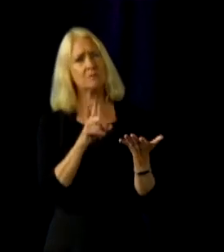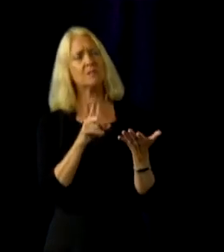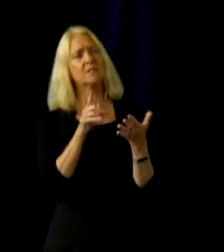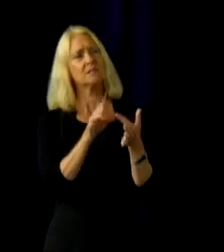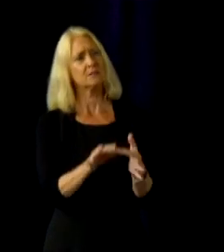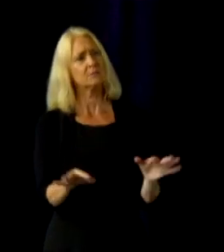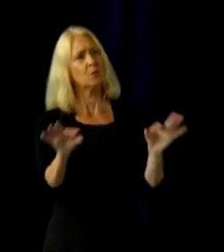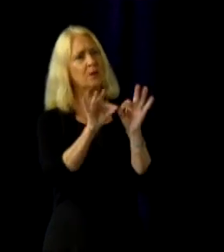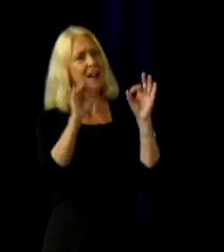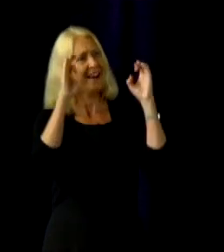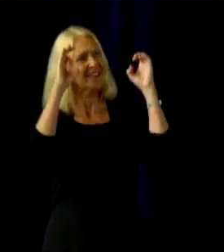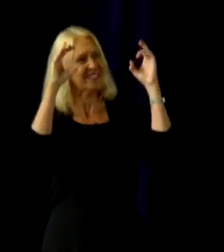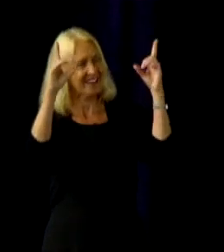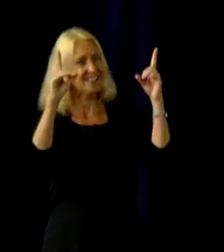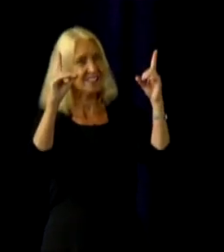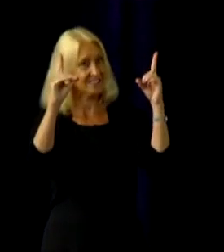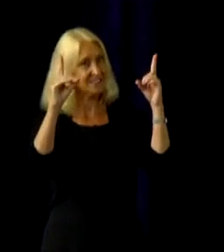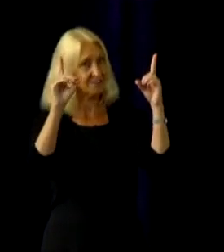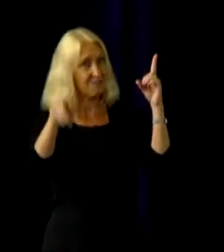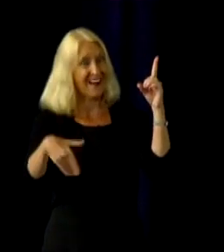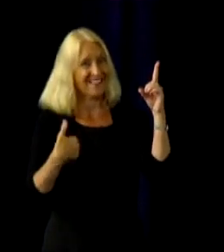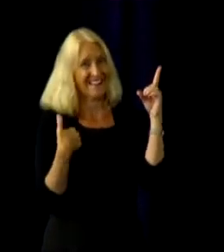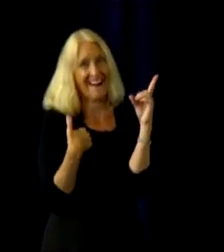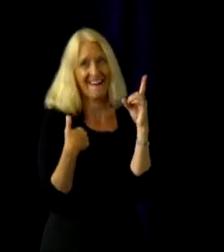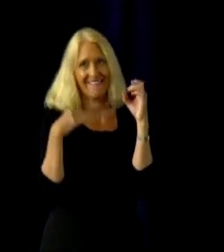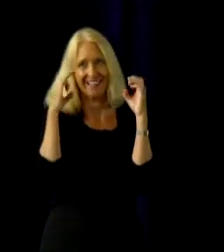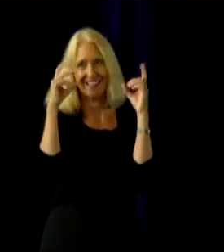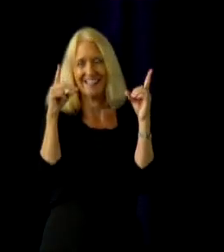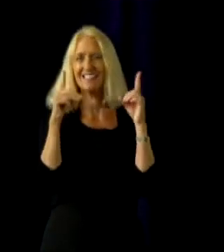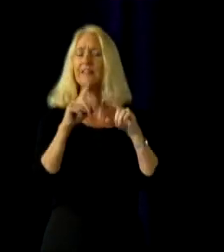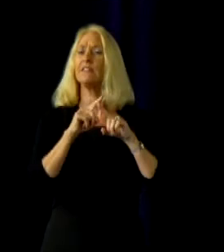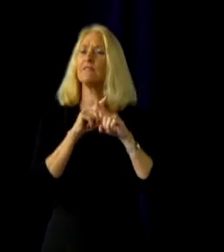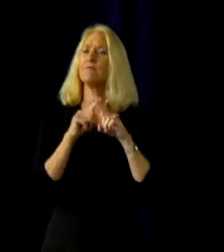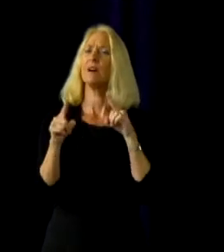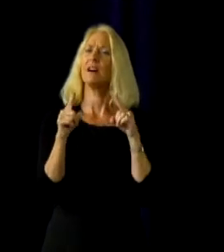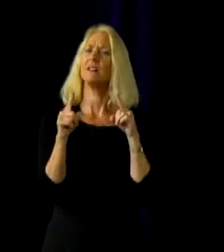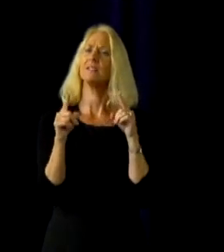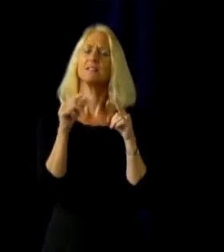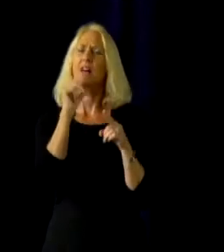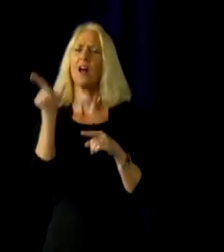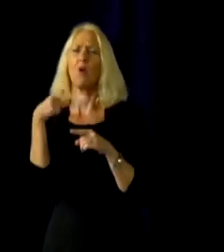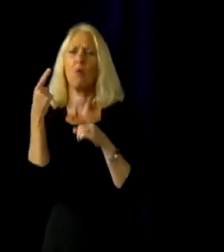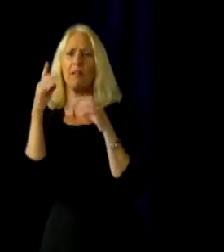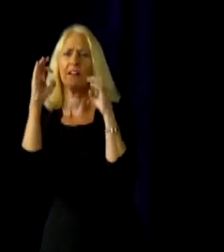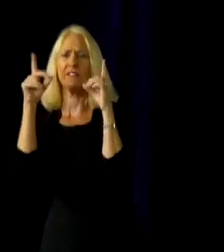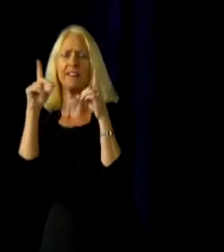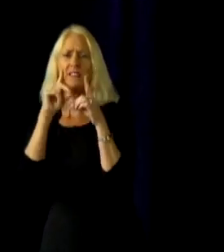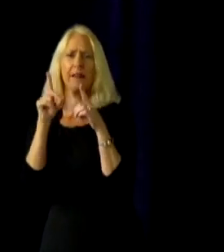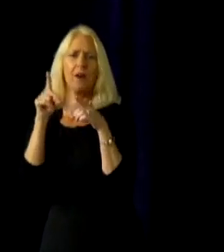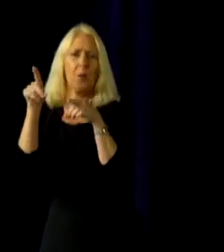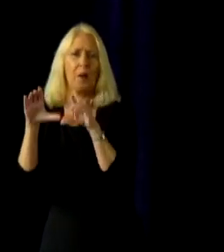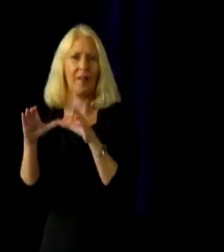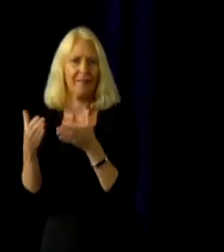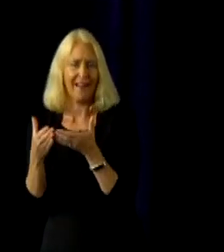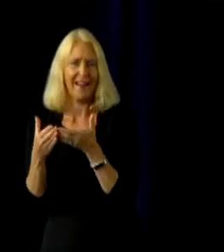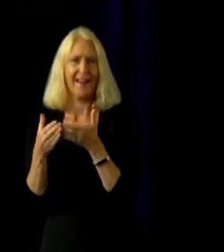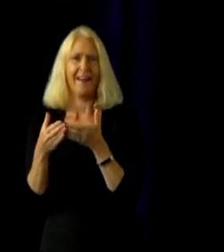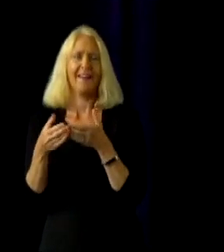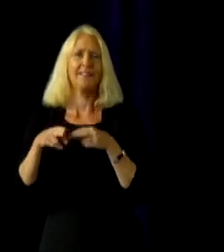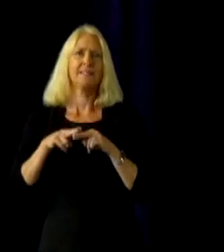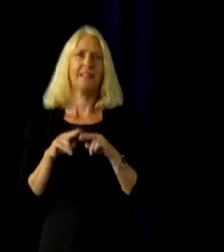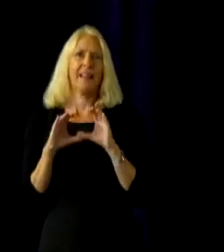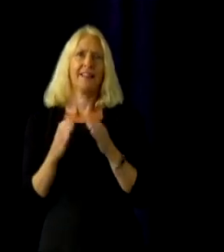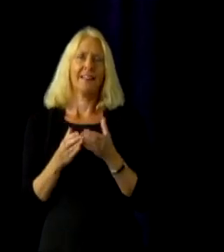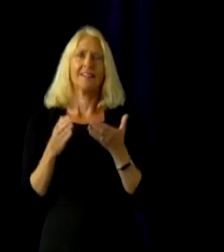to have. It's very important to have. But it's more to education than just getting an education, just sitting in the